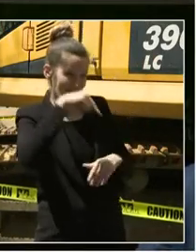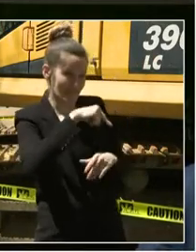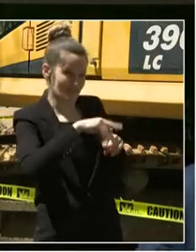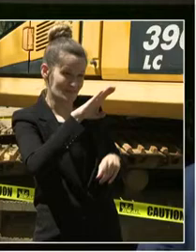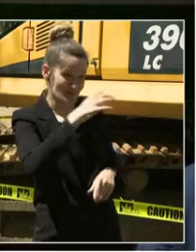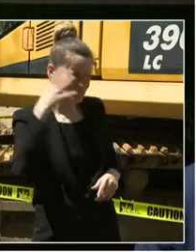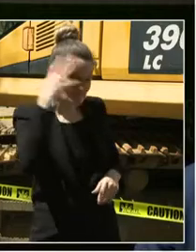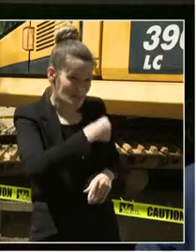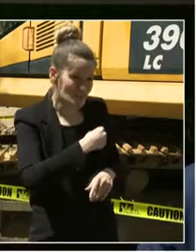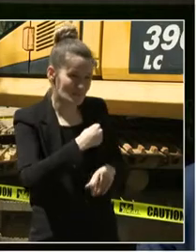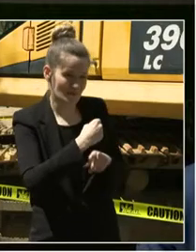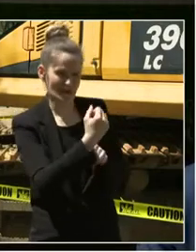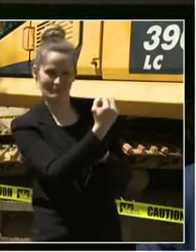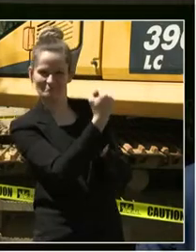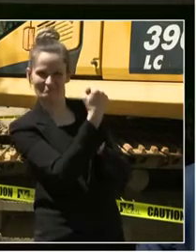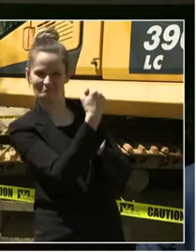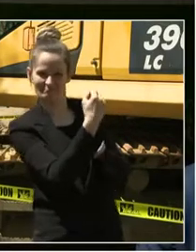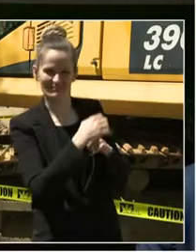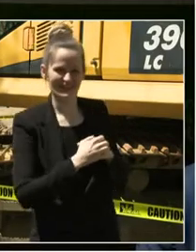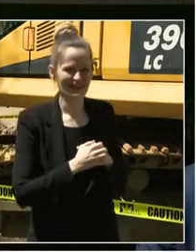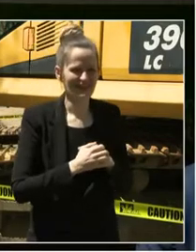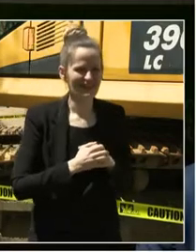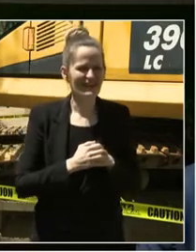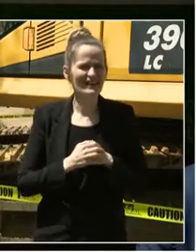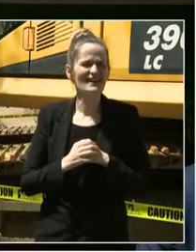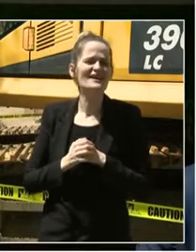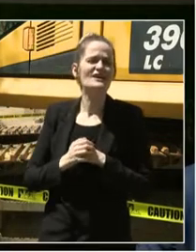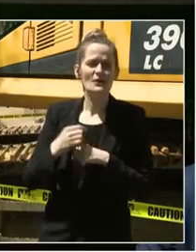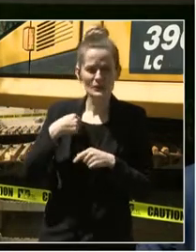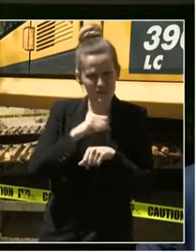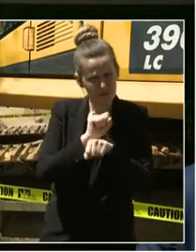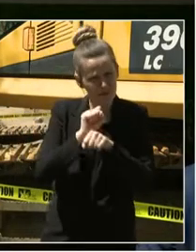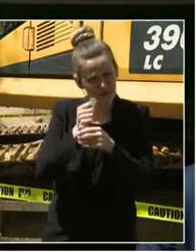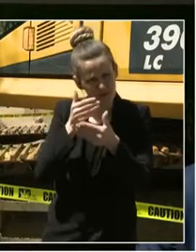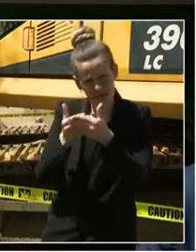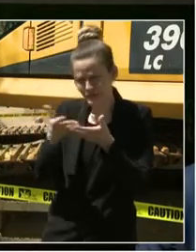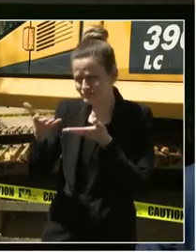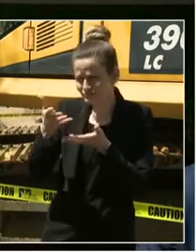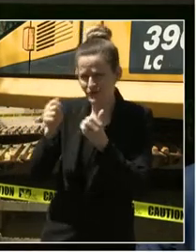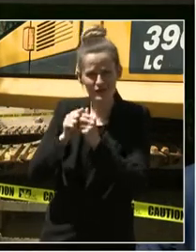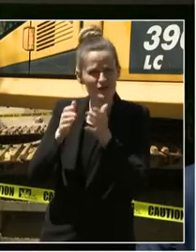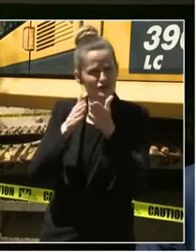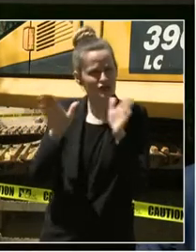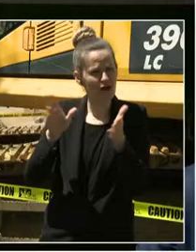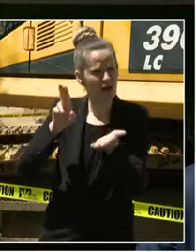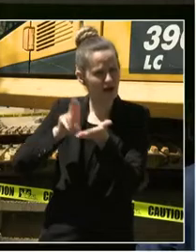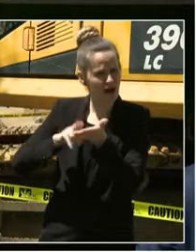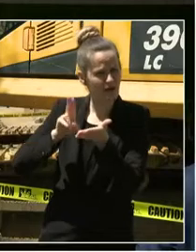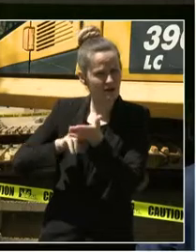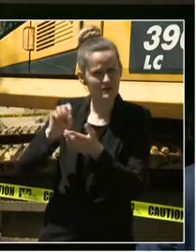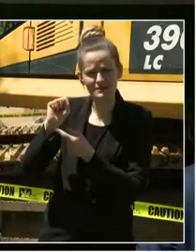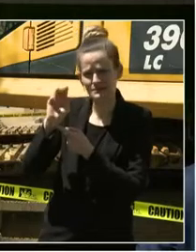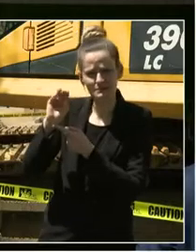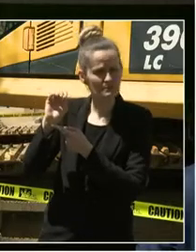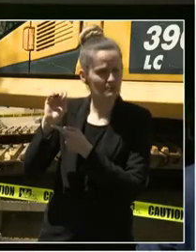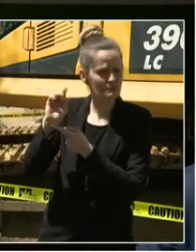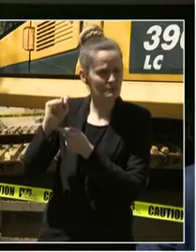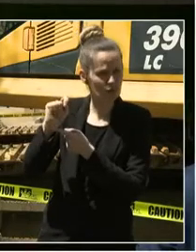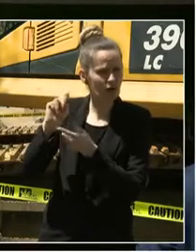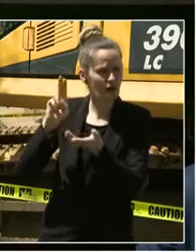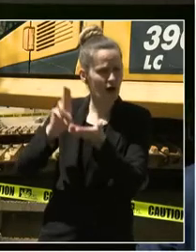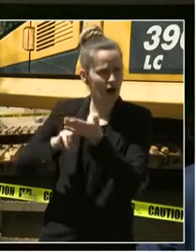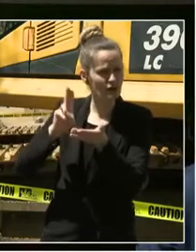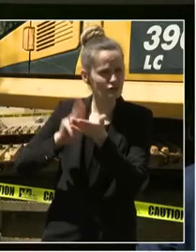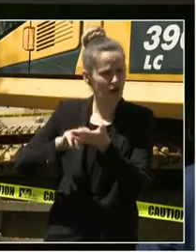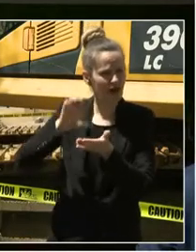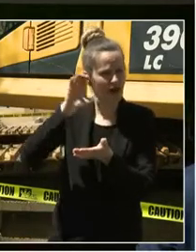And we are working with the general contractor, Smoot Construction Company of Washington, D.C. Where's Smoot? Thank